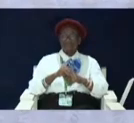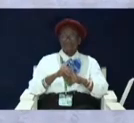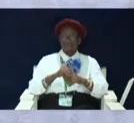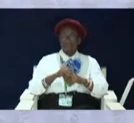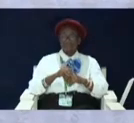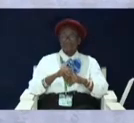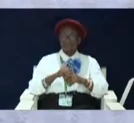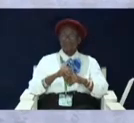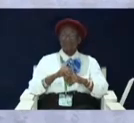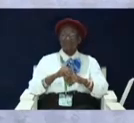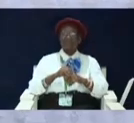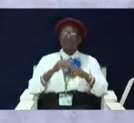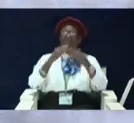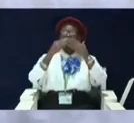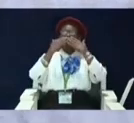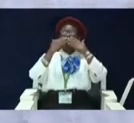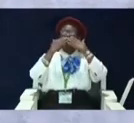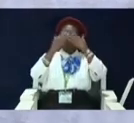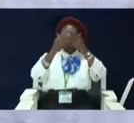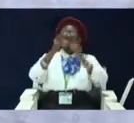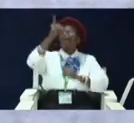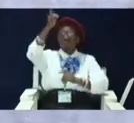Thank you, Father. Thank you, Jesus.